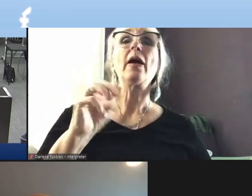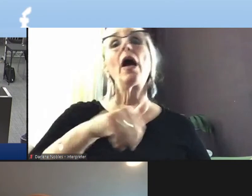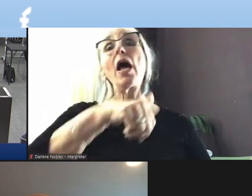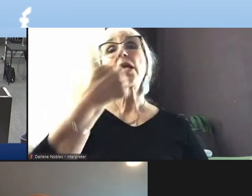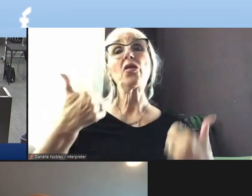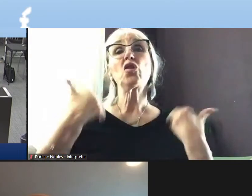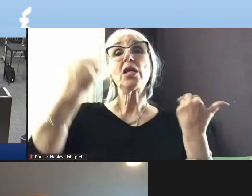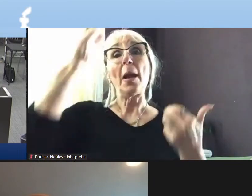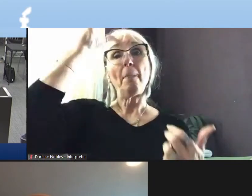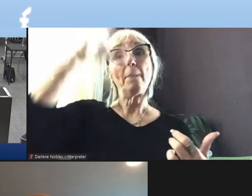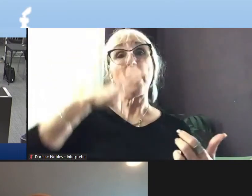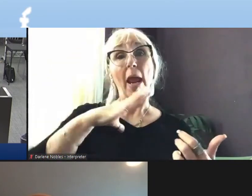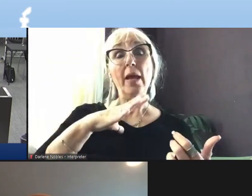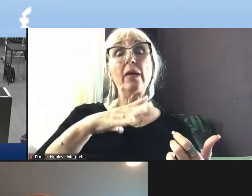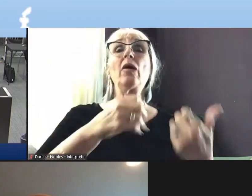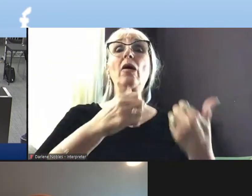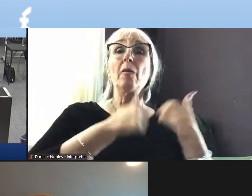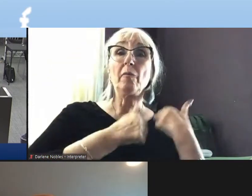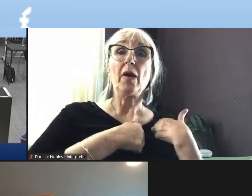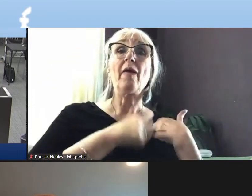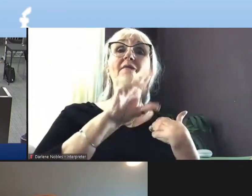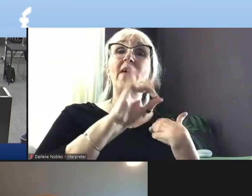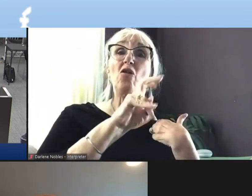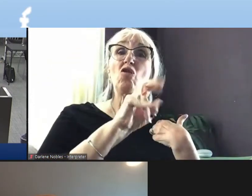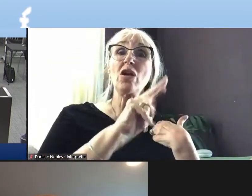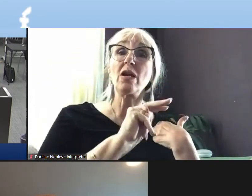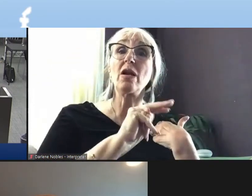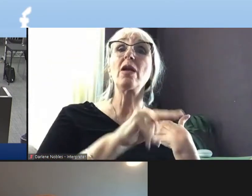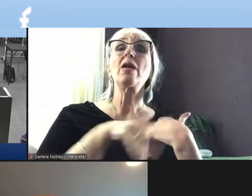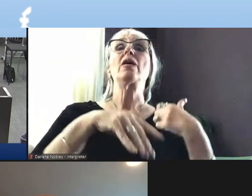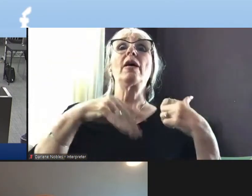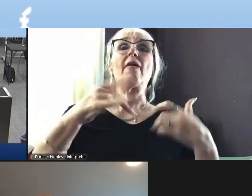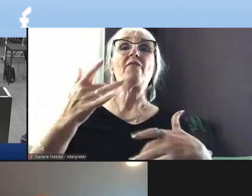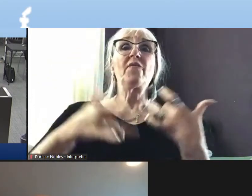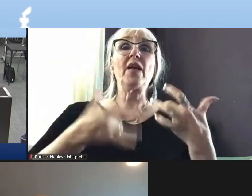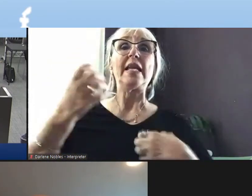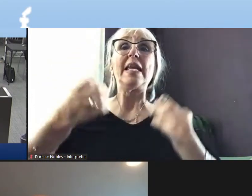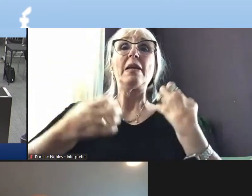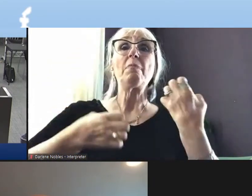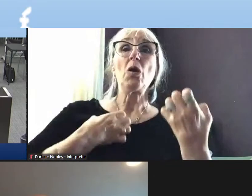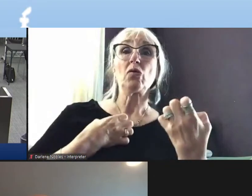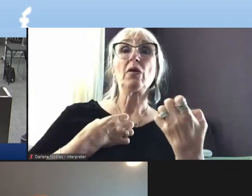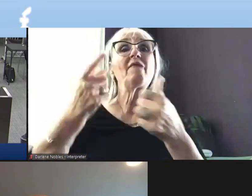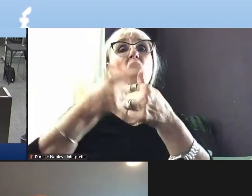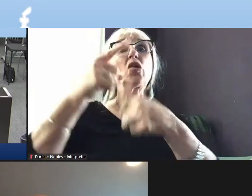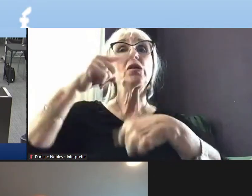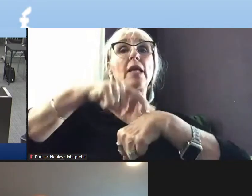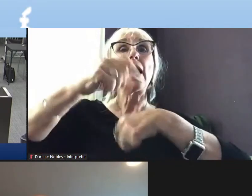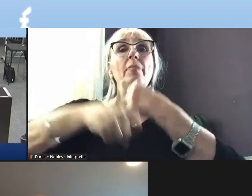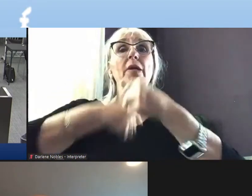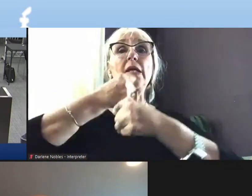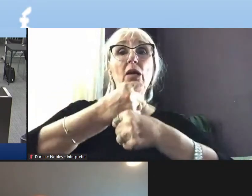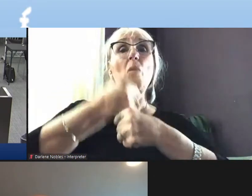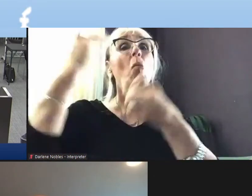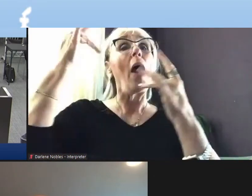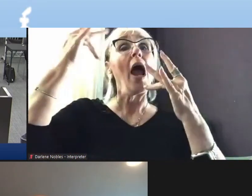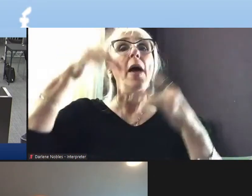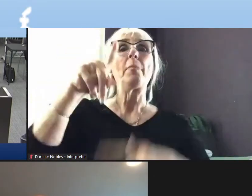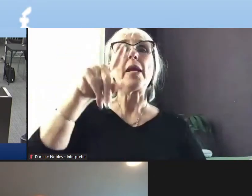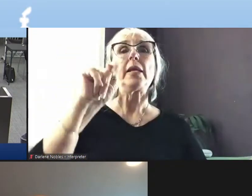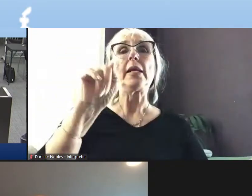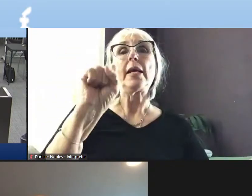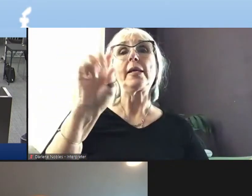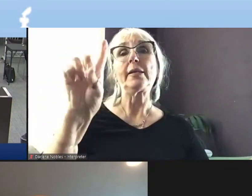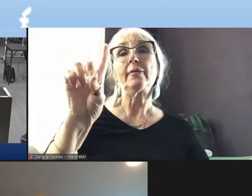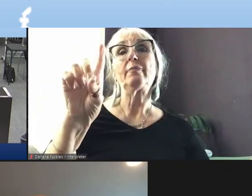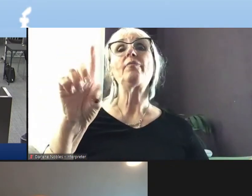a combat veteran, who is feeling emotions for the first time in years because of his PTSD. And he's just